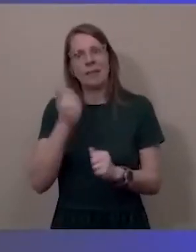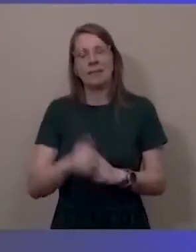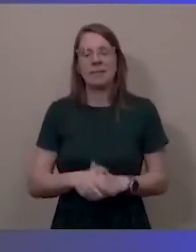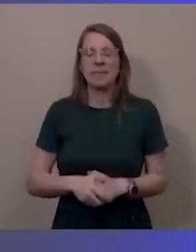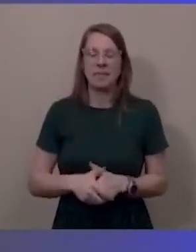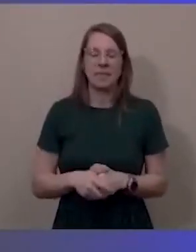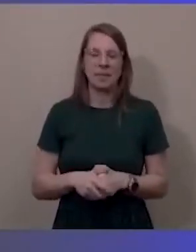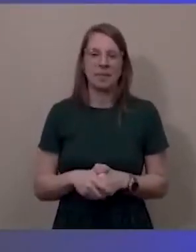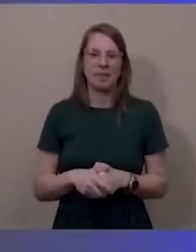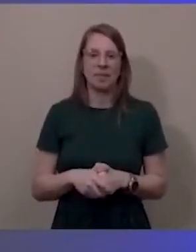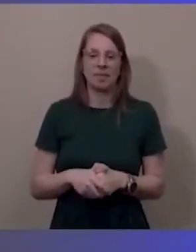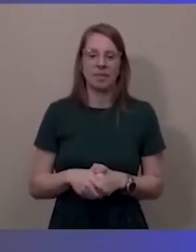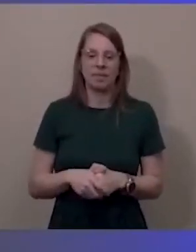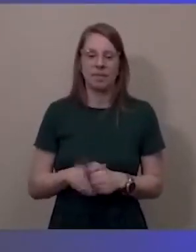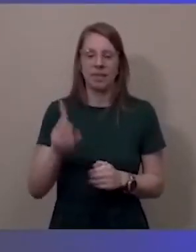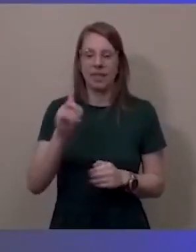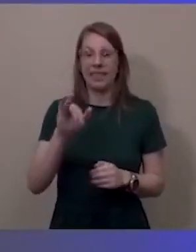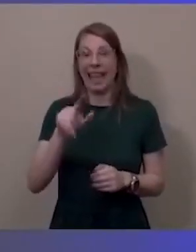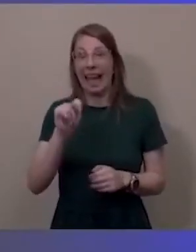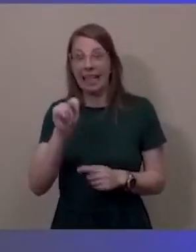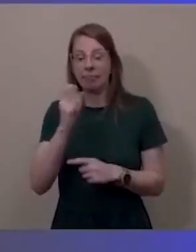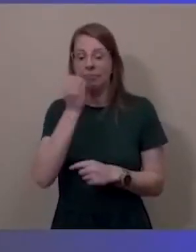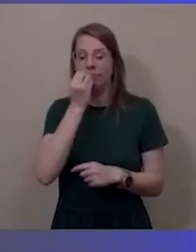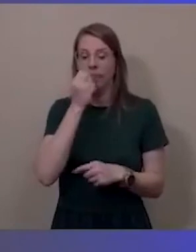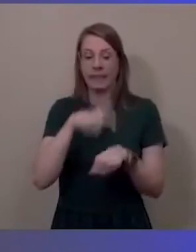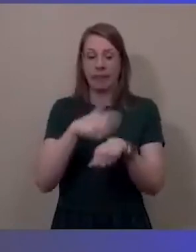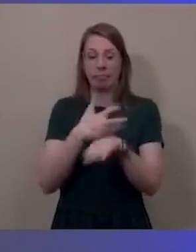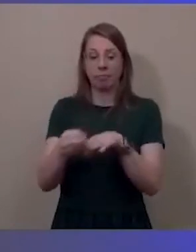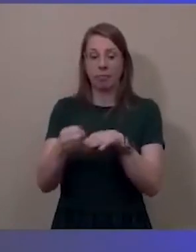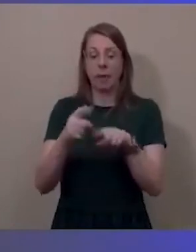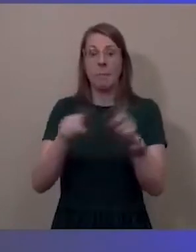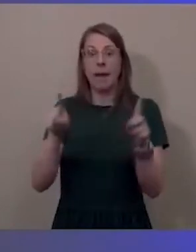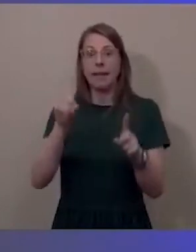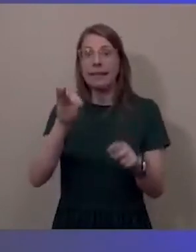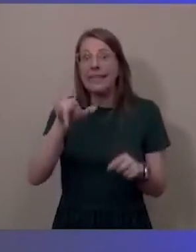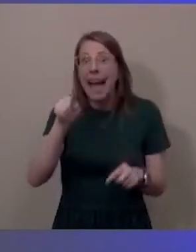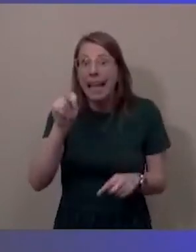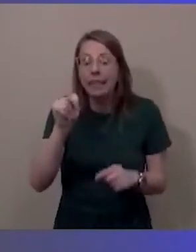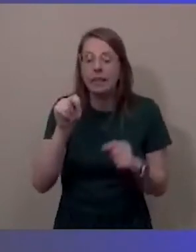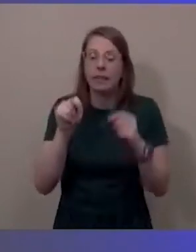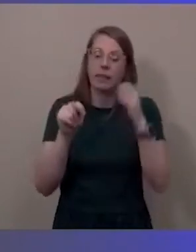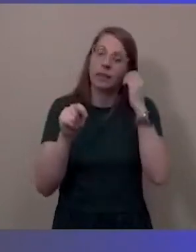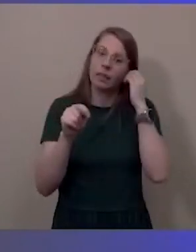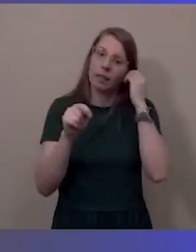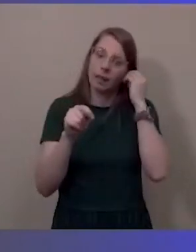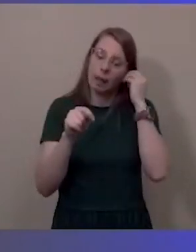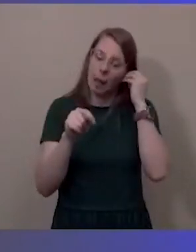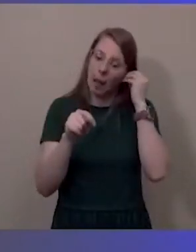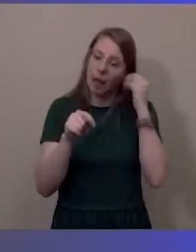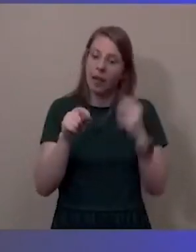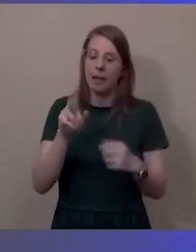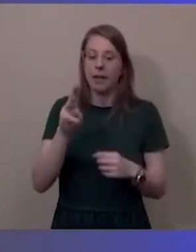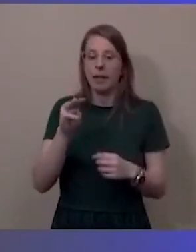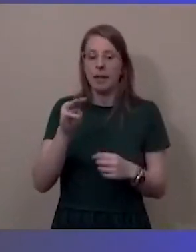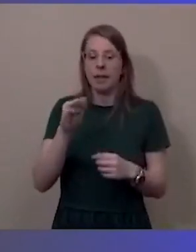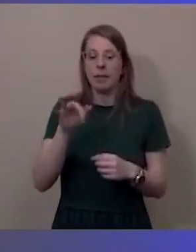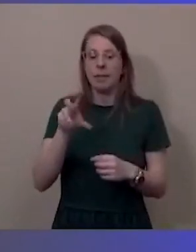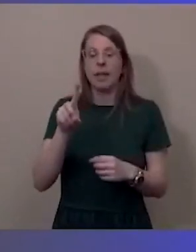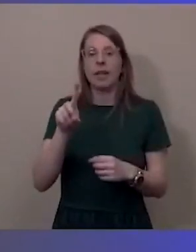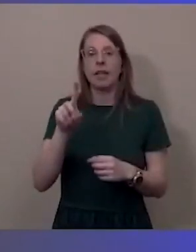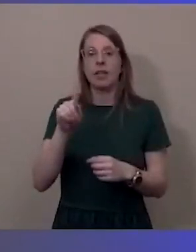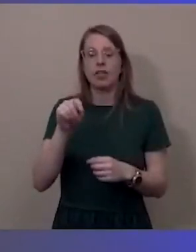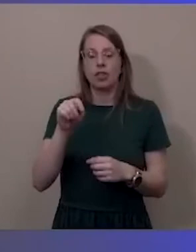and the whole diet, and we're going to run out of time here, but diet, the medium chain triglycerides, there's some interest there